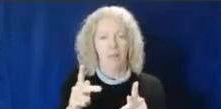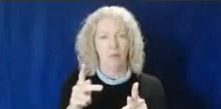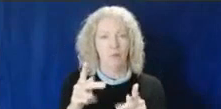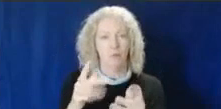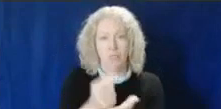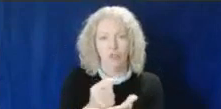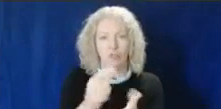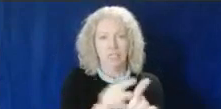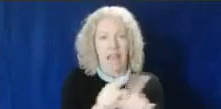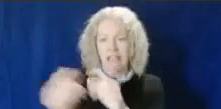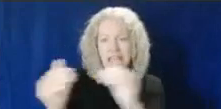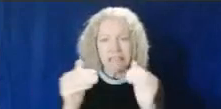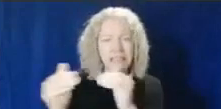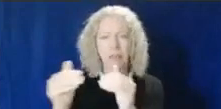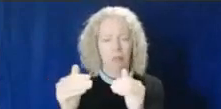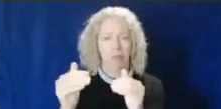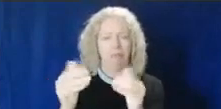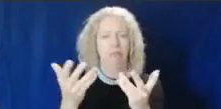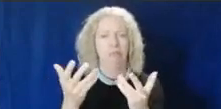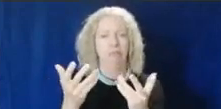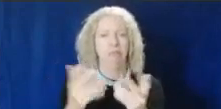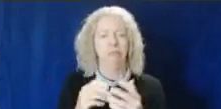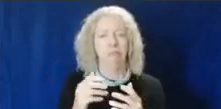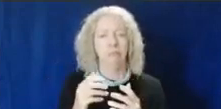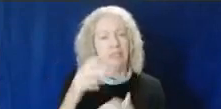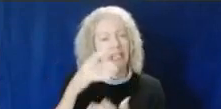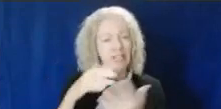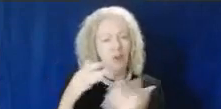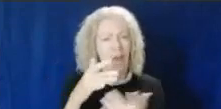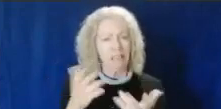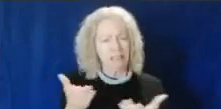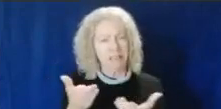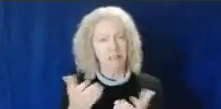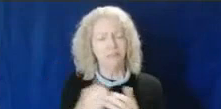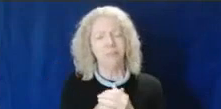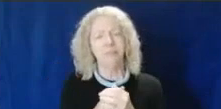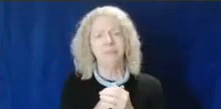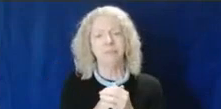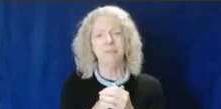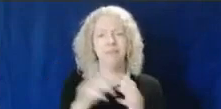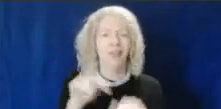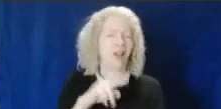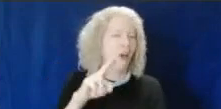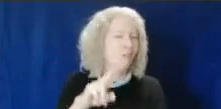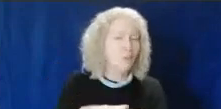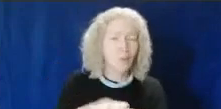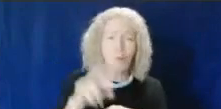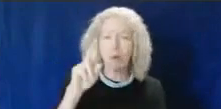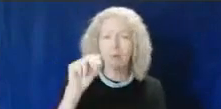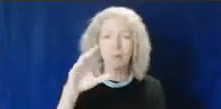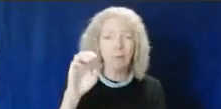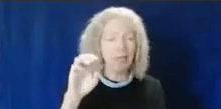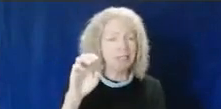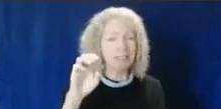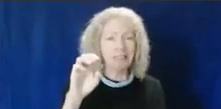with police officers. So of course, police interaction with communities of color have